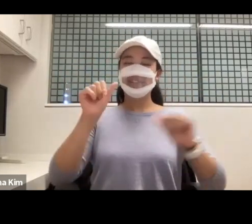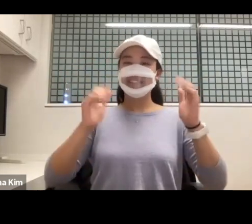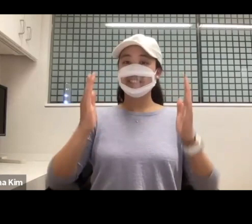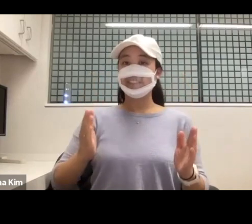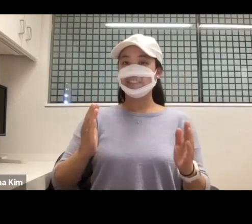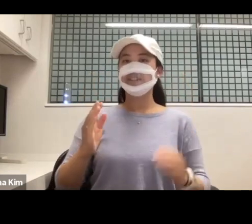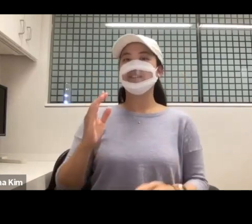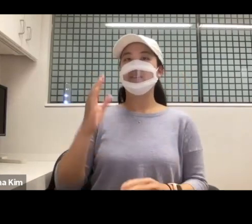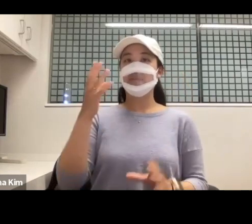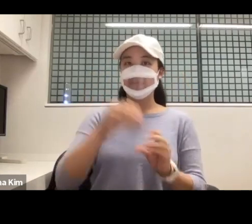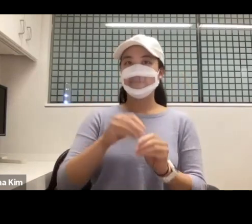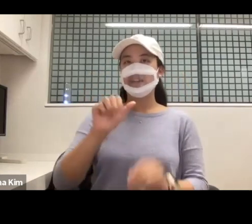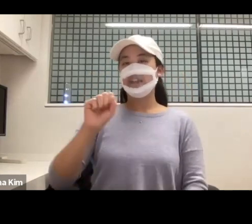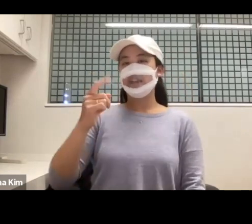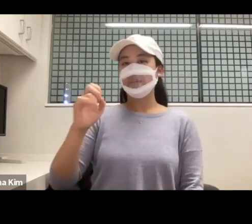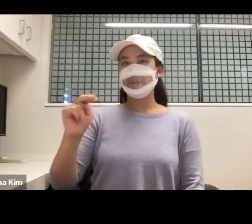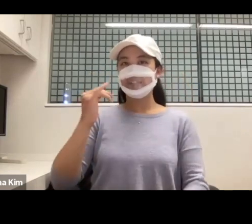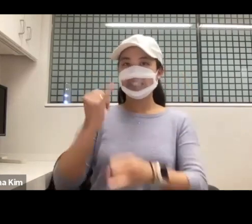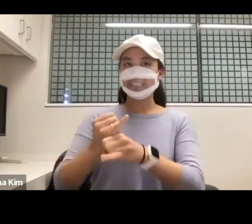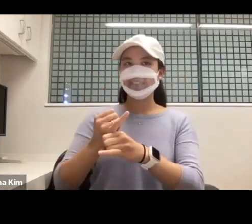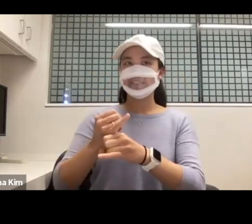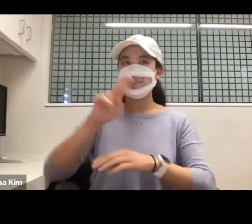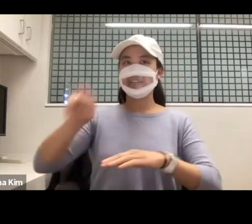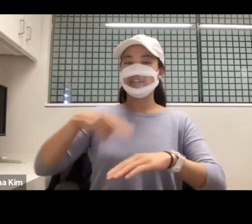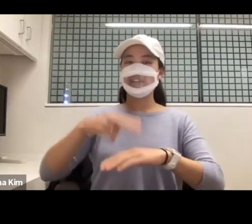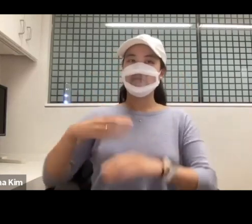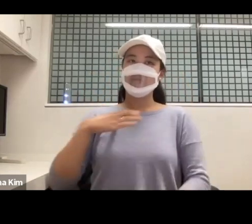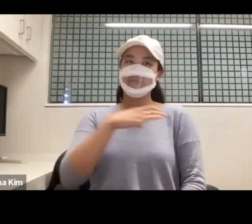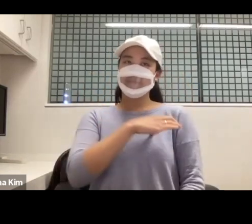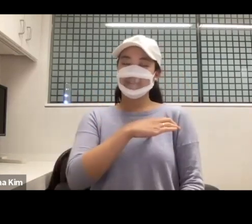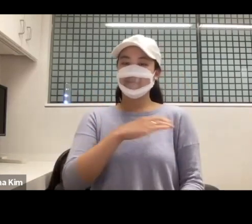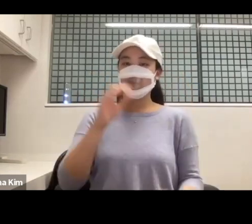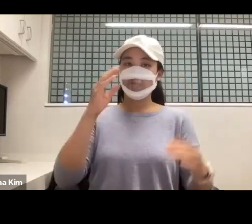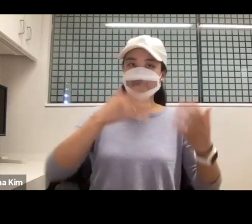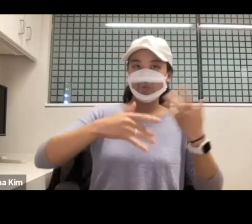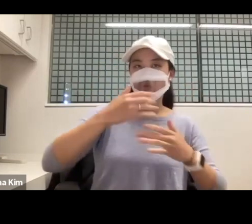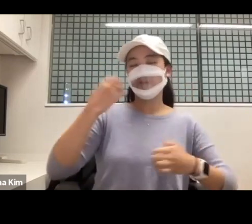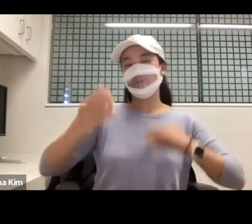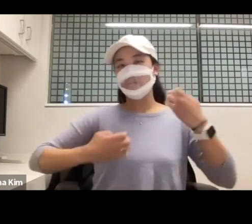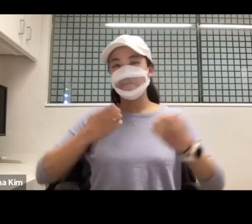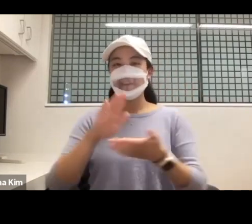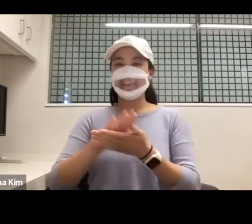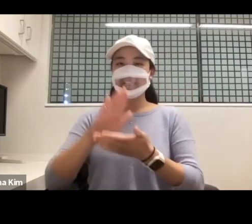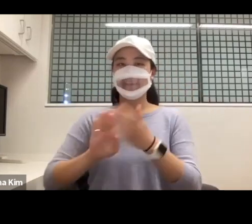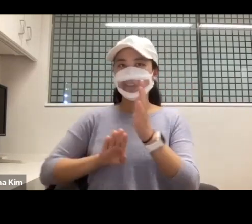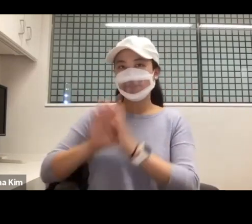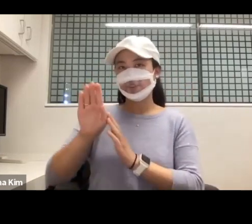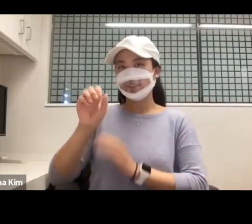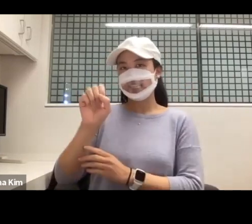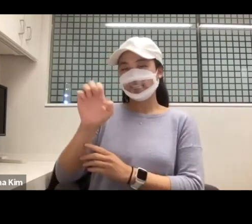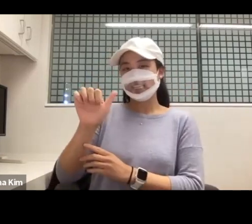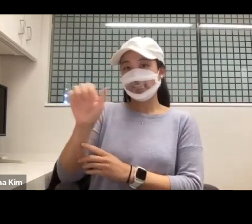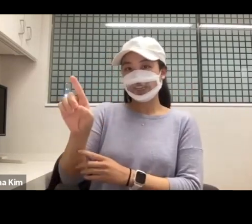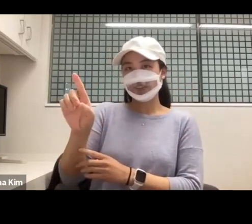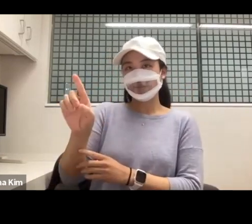Dr. Immordino-Yang is currently a distinguished scientist on the Aspen Institute's National Commission on Social, Emotional,